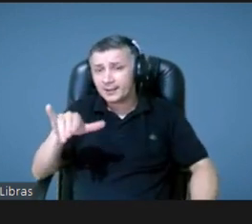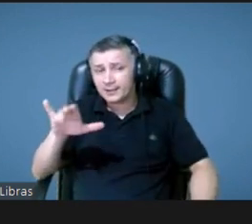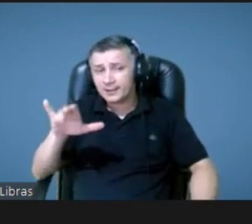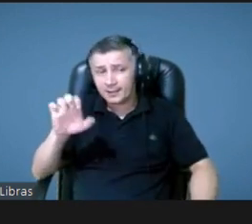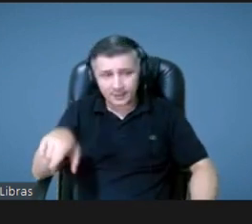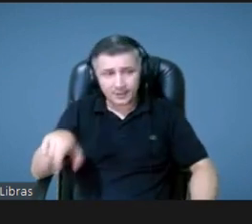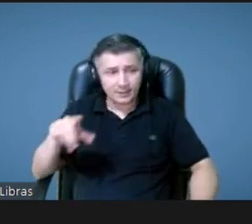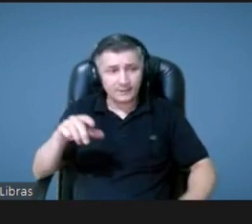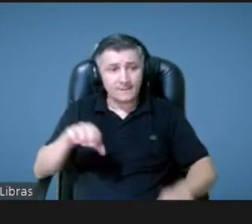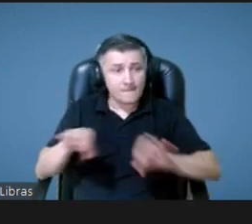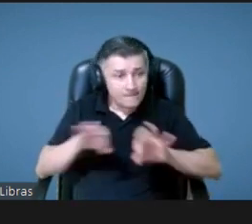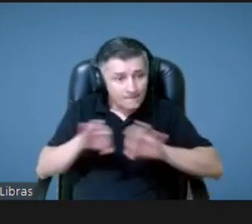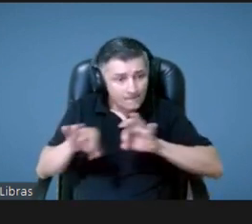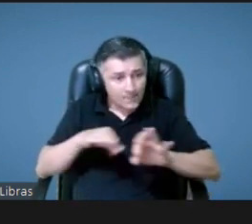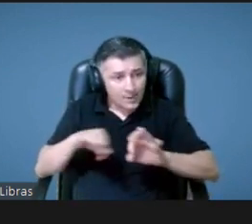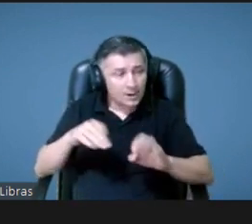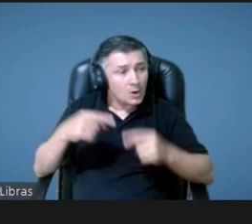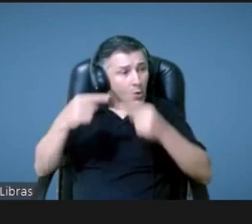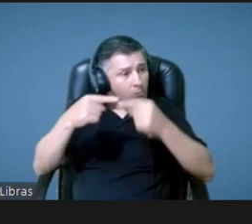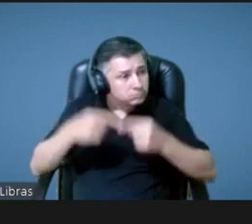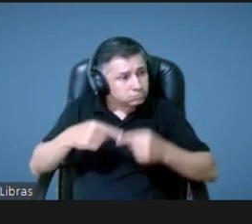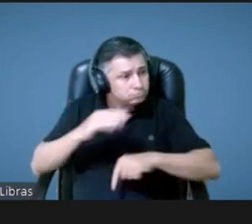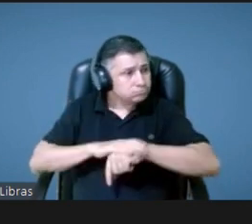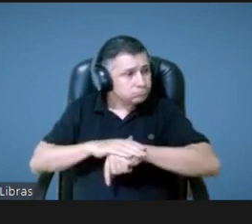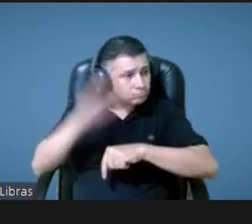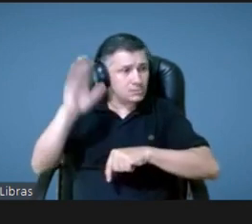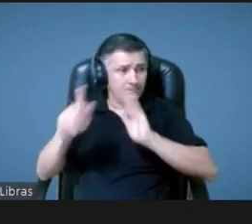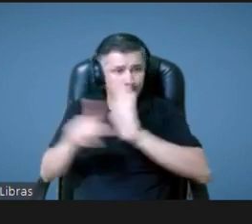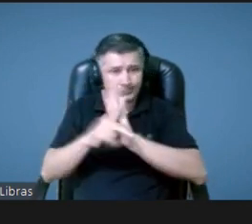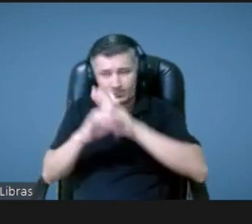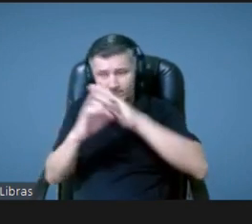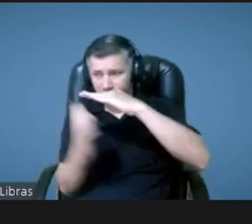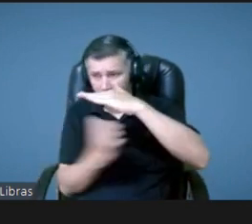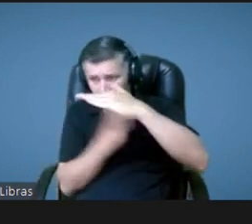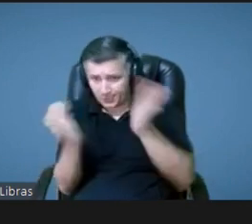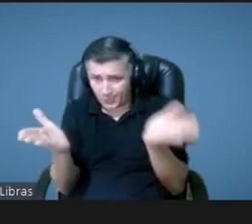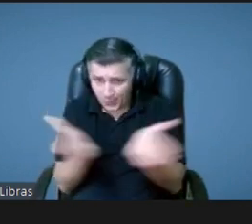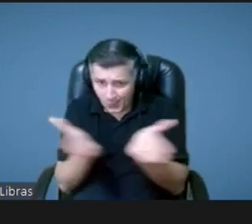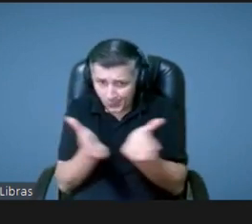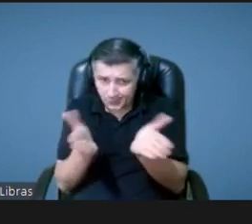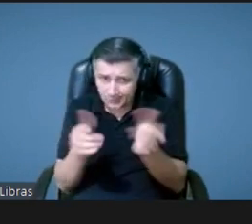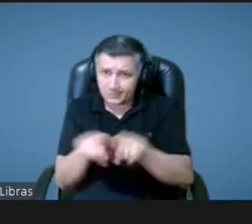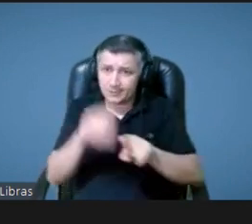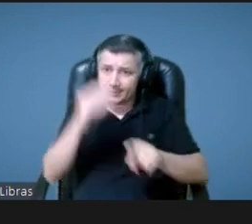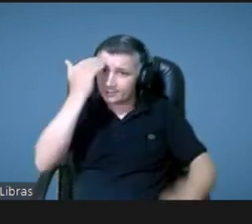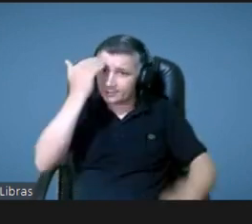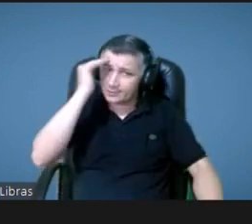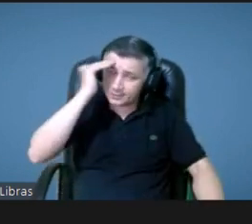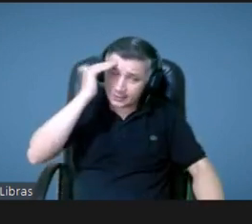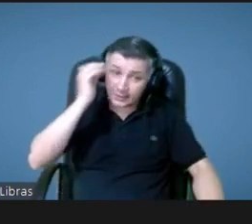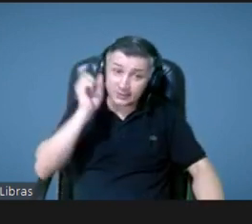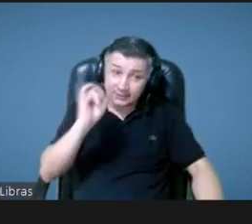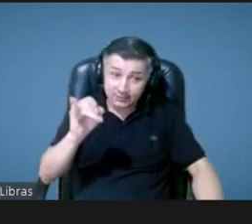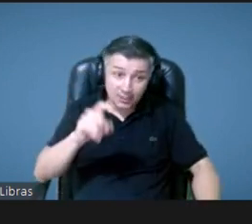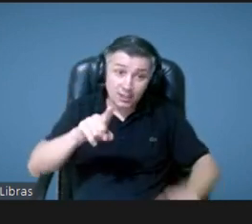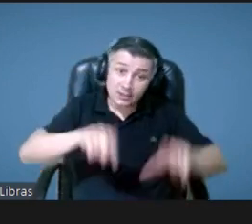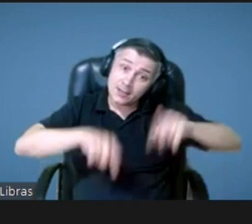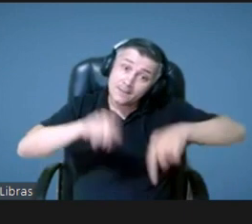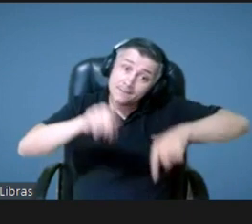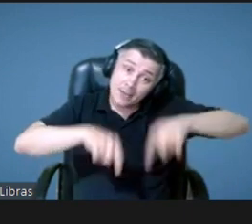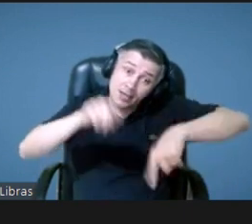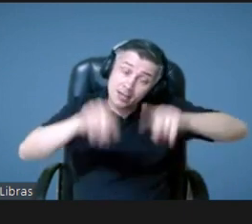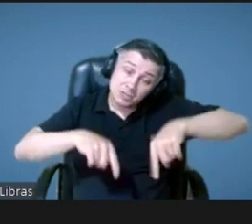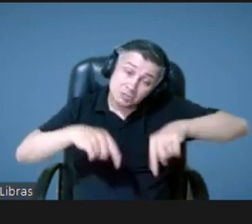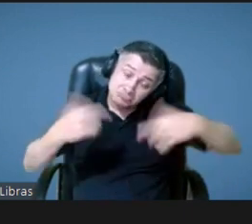So have you revamped the pipeline to fit the company's balance sheet,